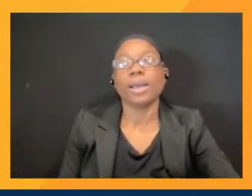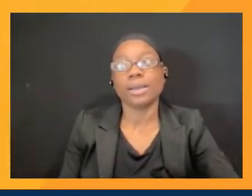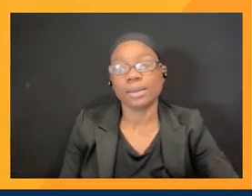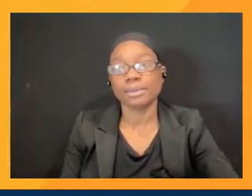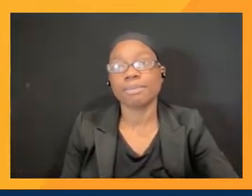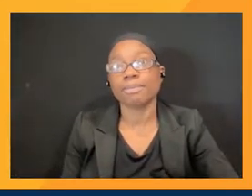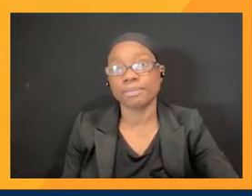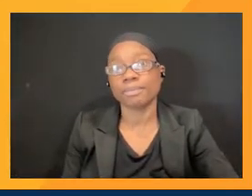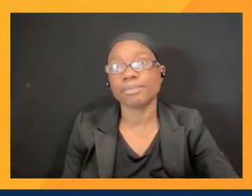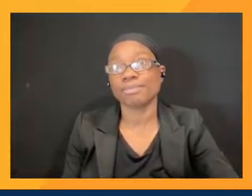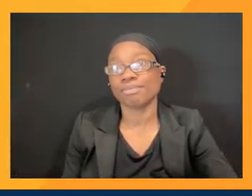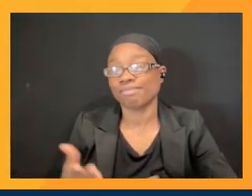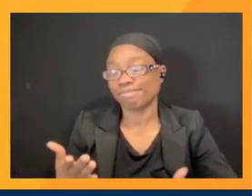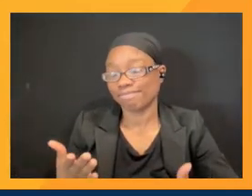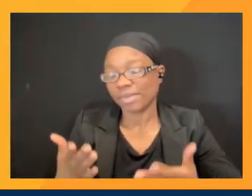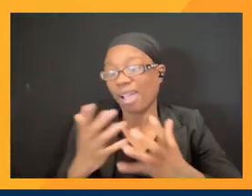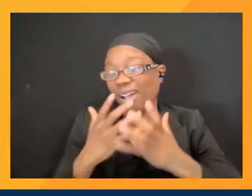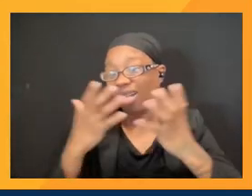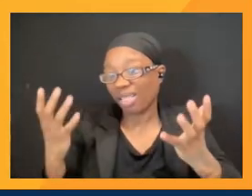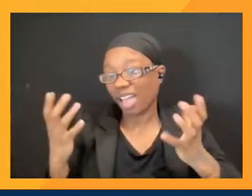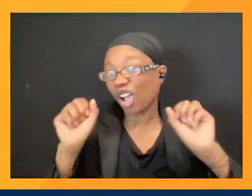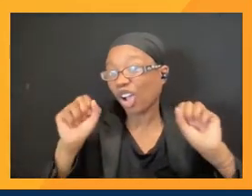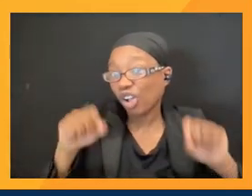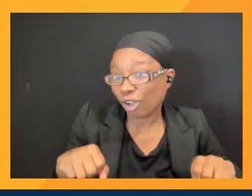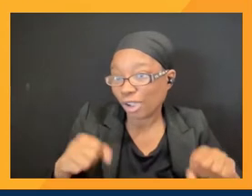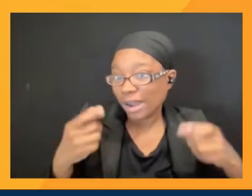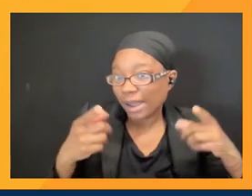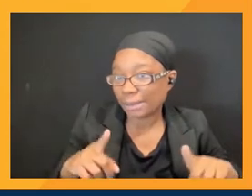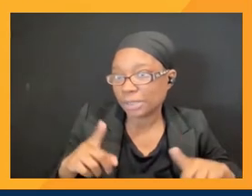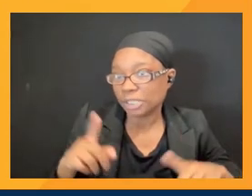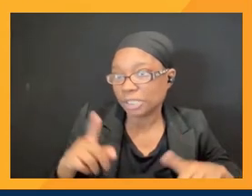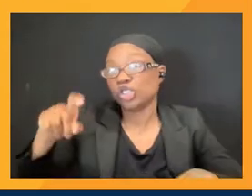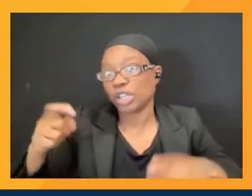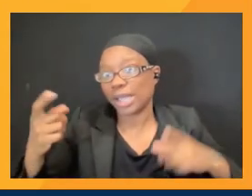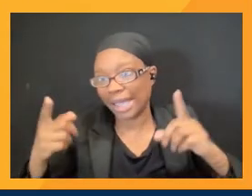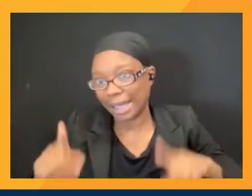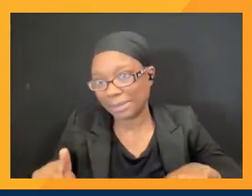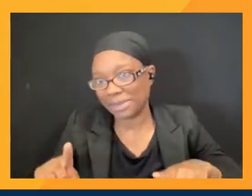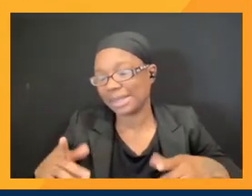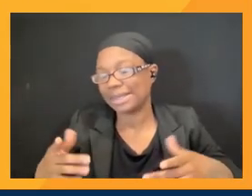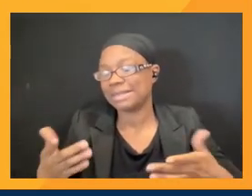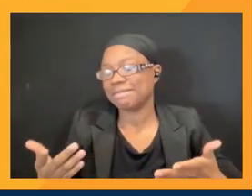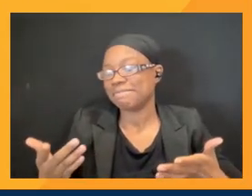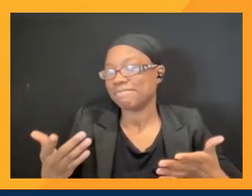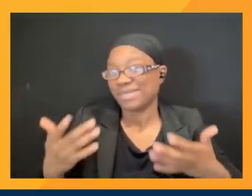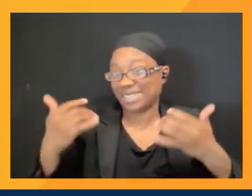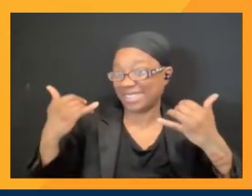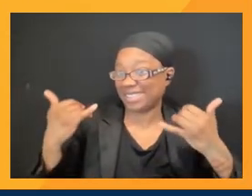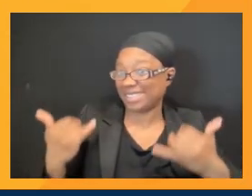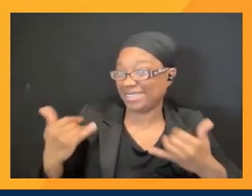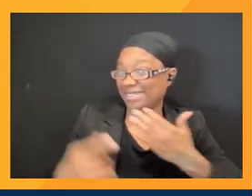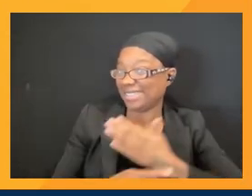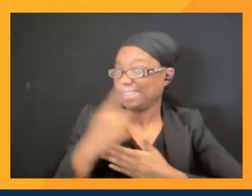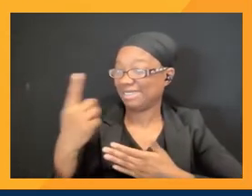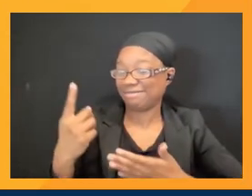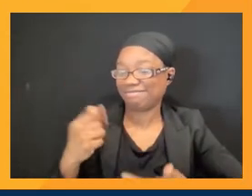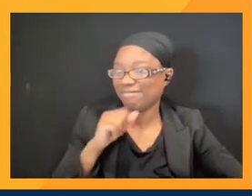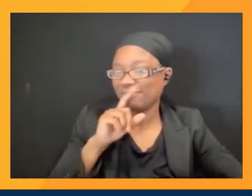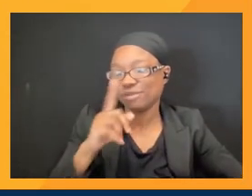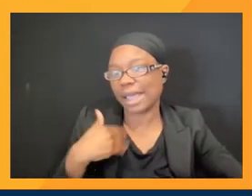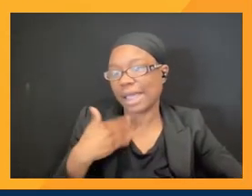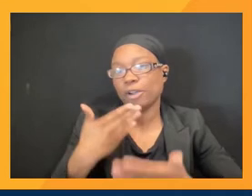ways to institutionalize some of what we learned so that it doesn't dissipate before we are able to make more substantive changes. Yeah, no,